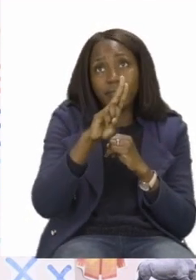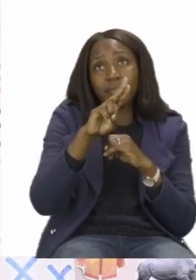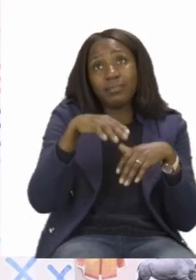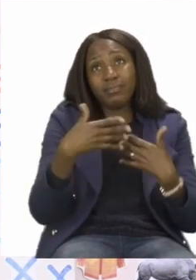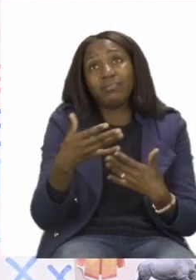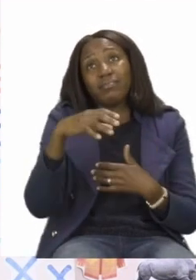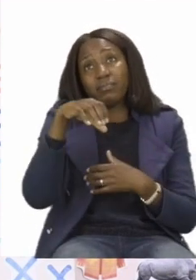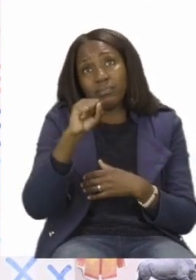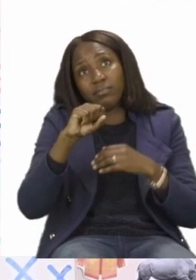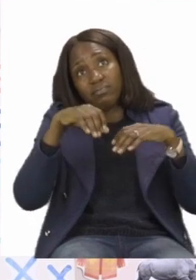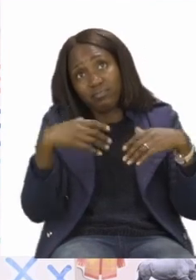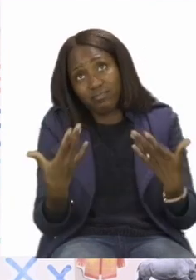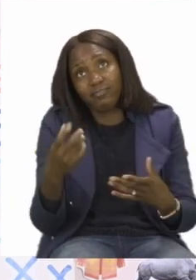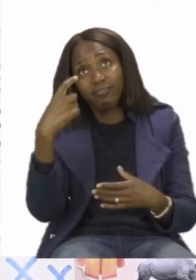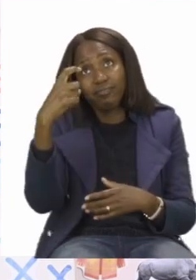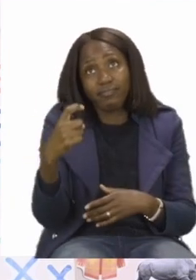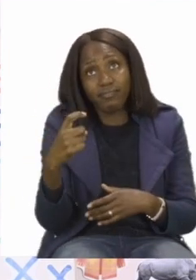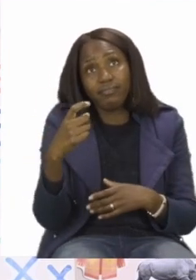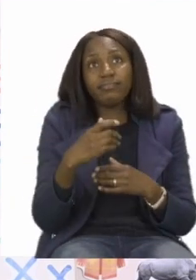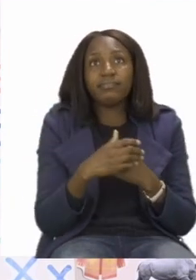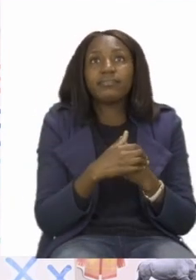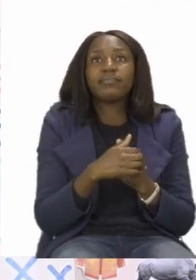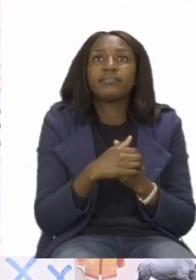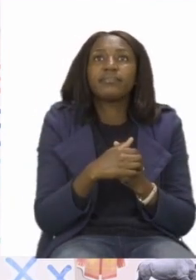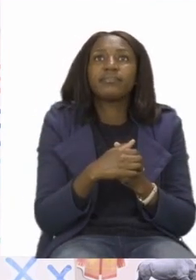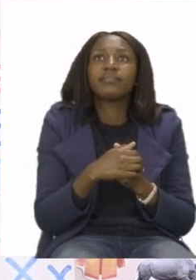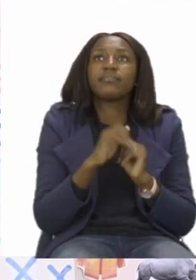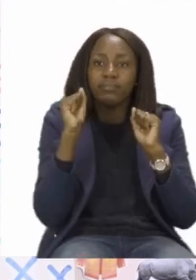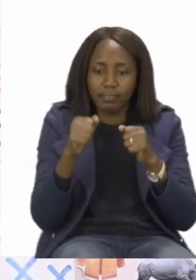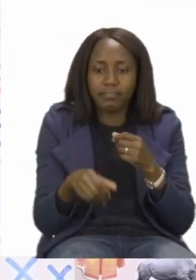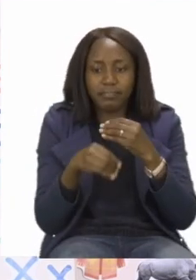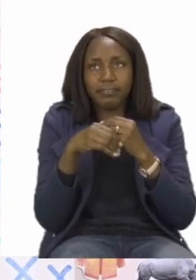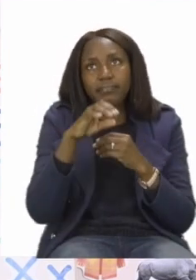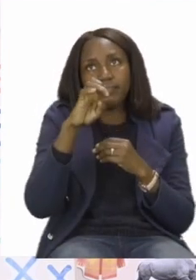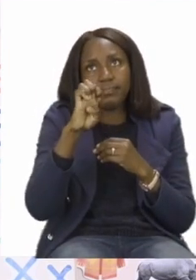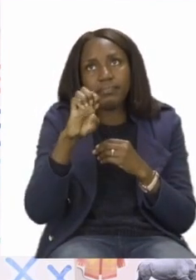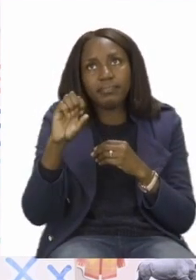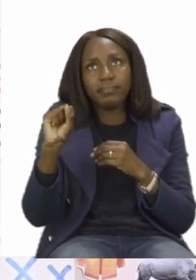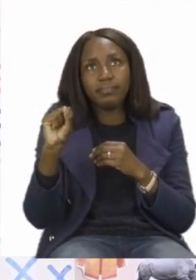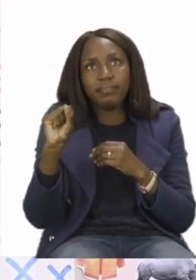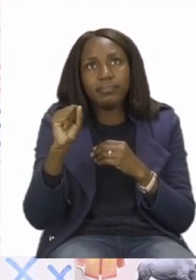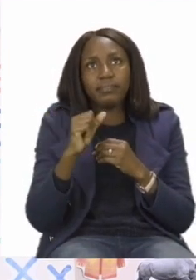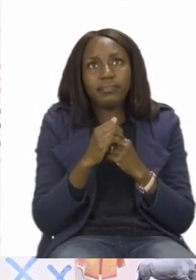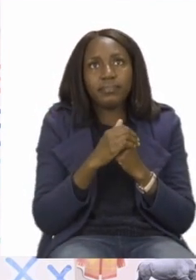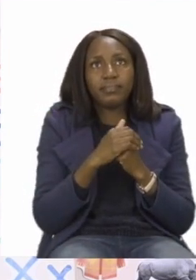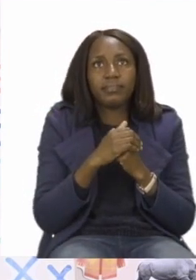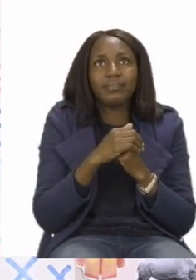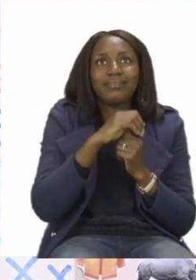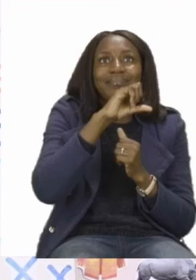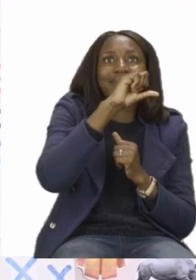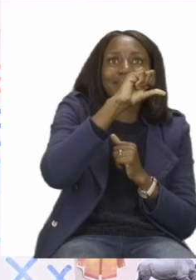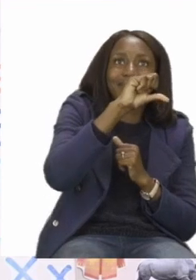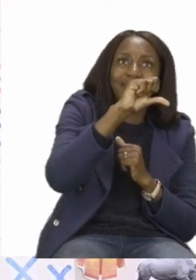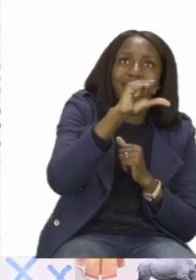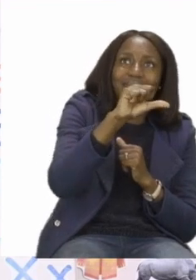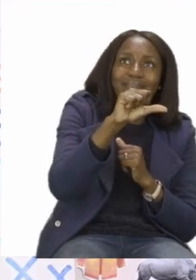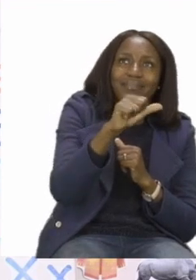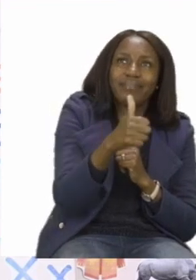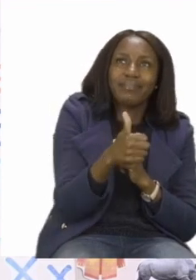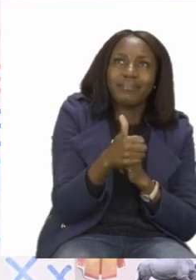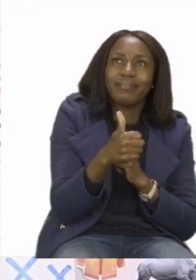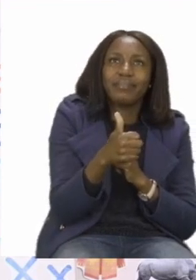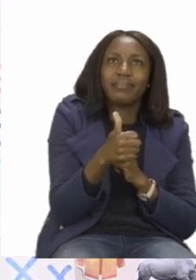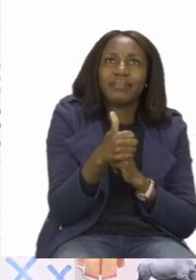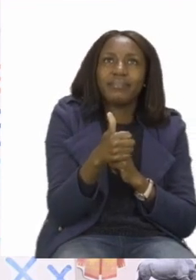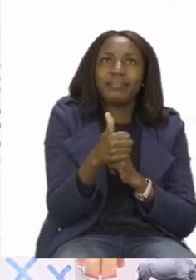X. Then you are going to add ES. But for all the other ones that you can see, all